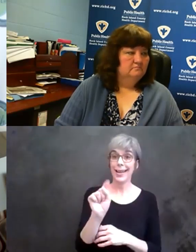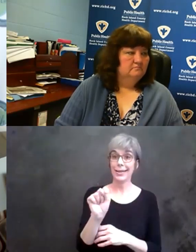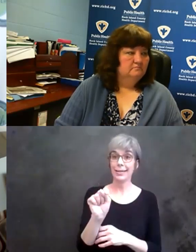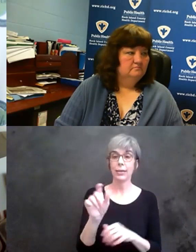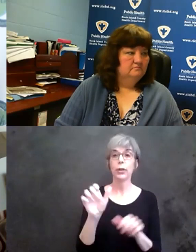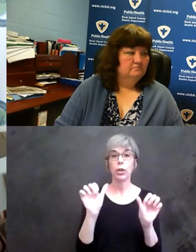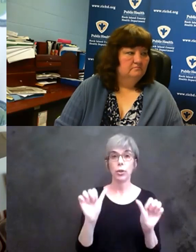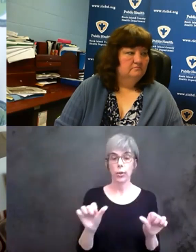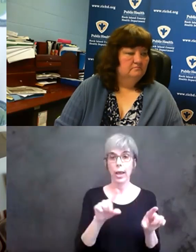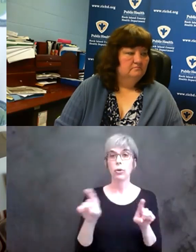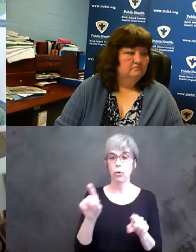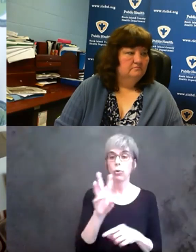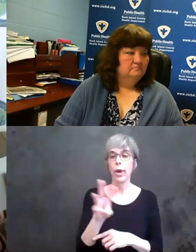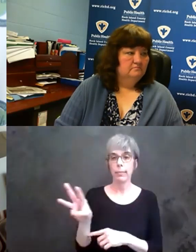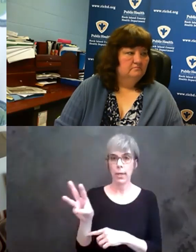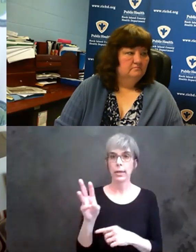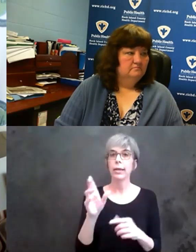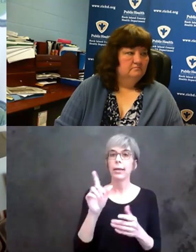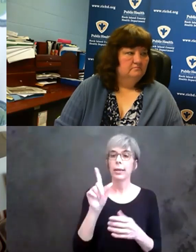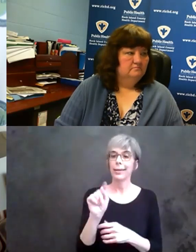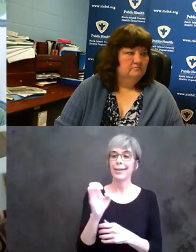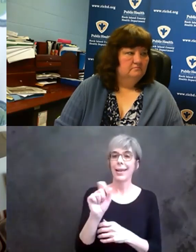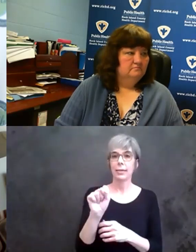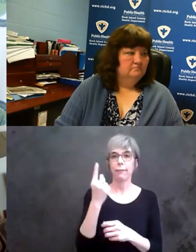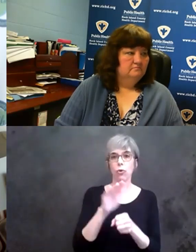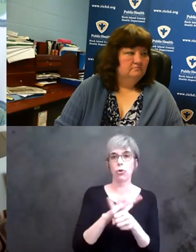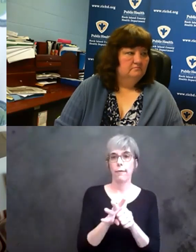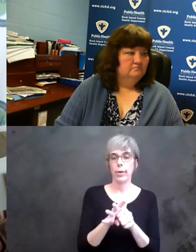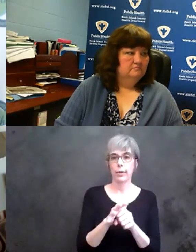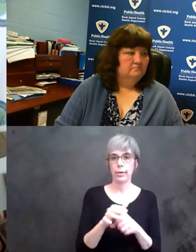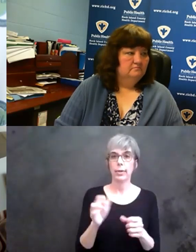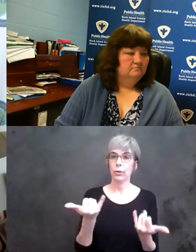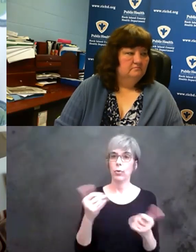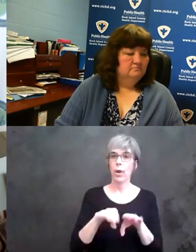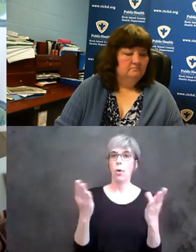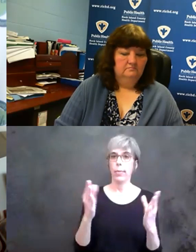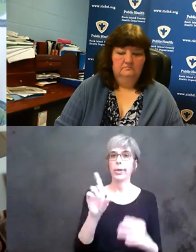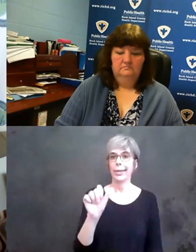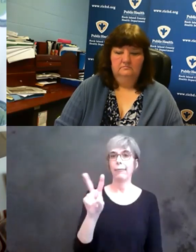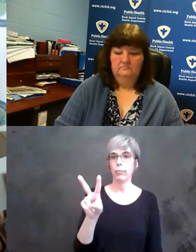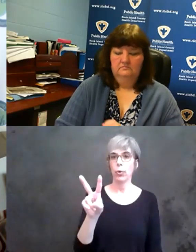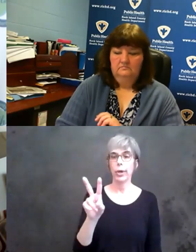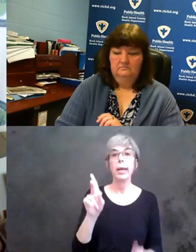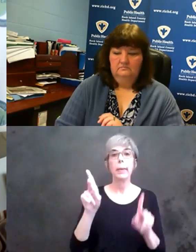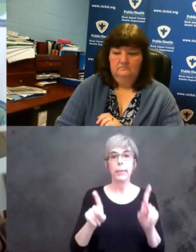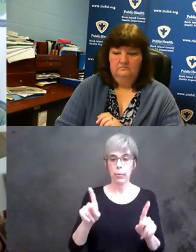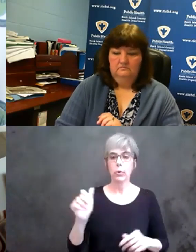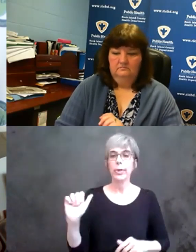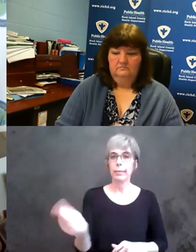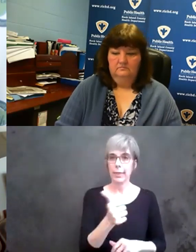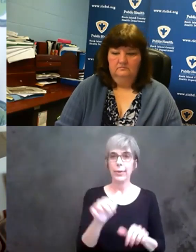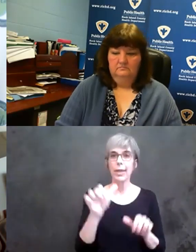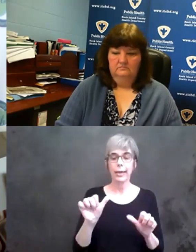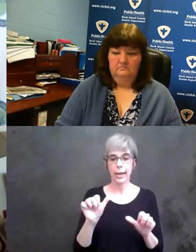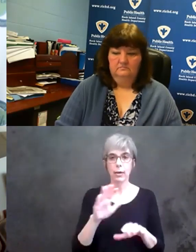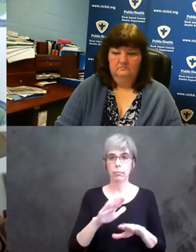www.testiowa.com. The site has opened today in Davenport, and individuals will begin to be able to be tested there by